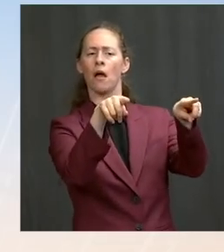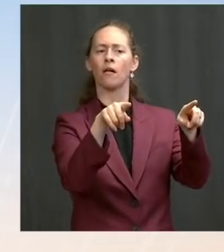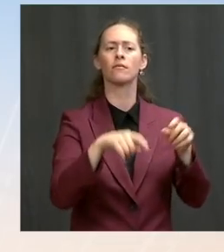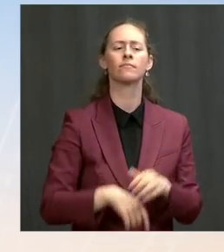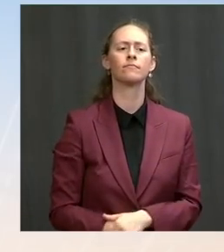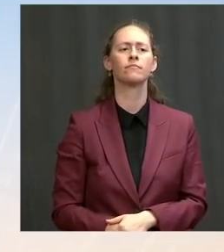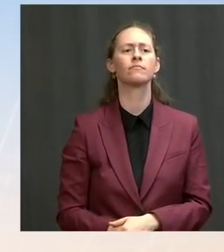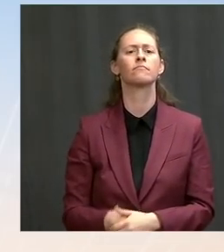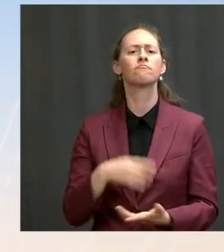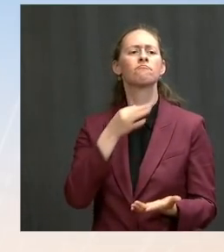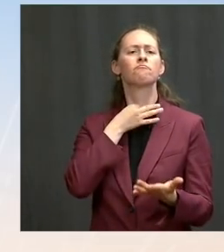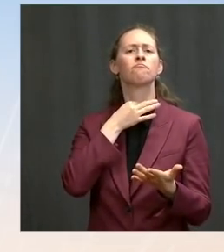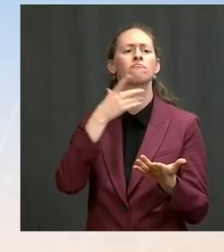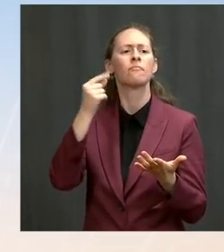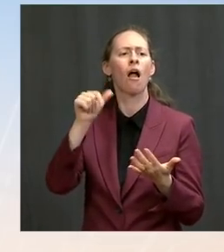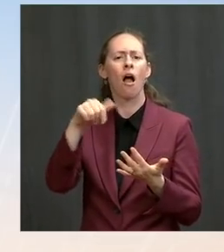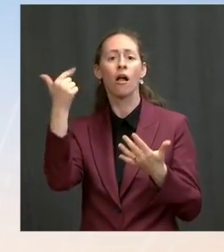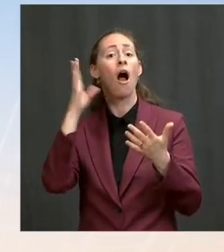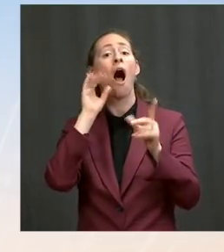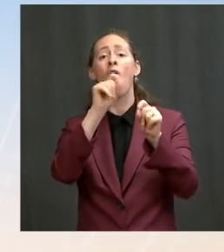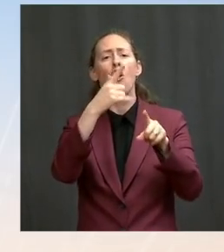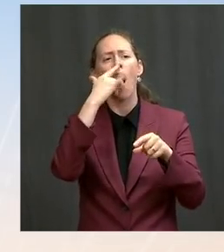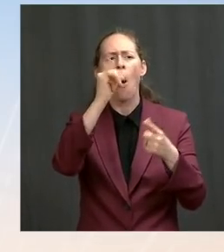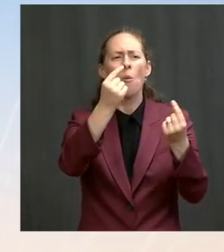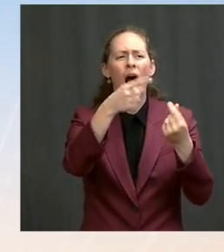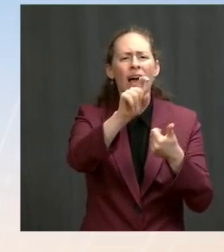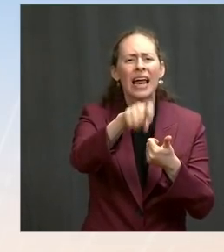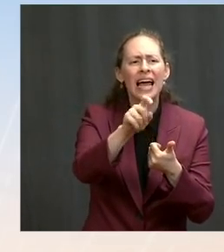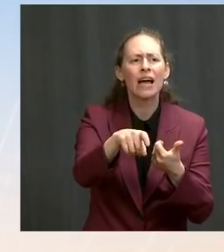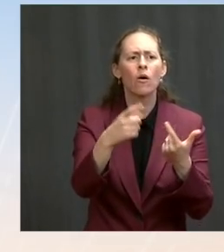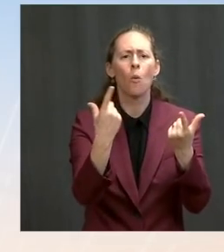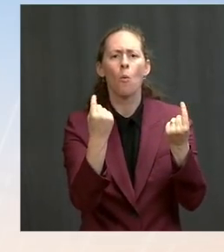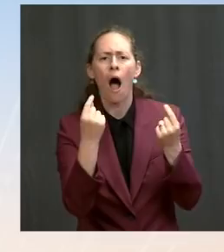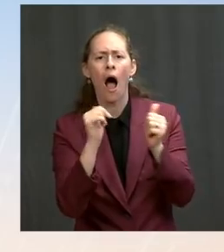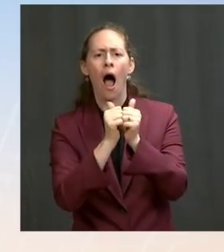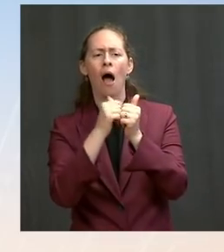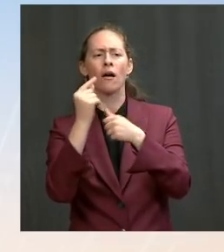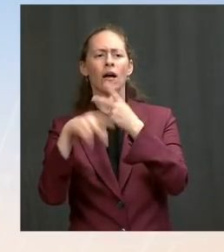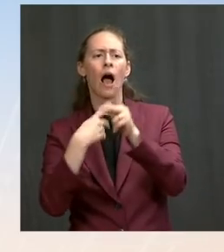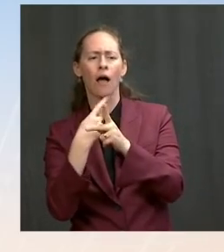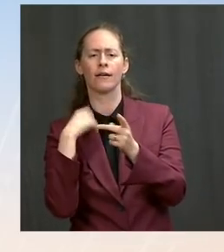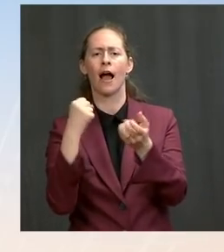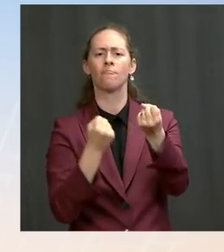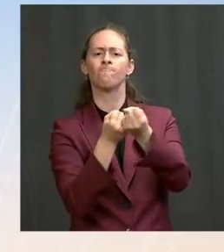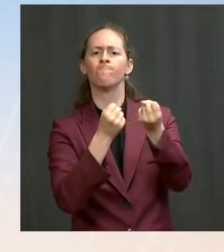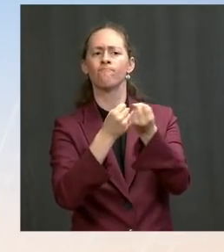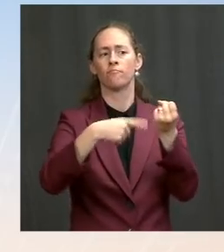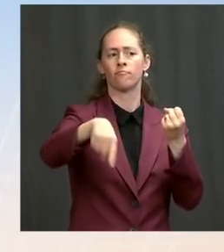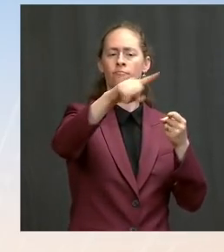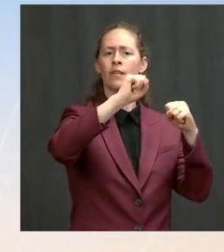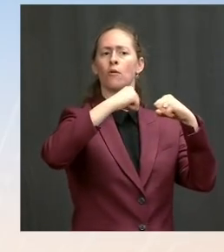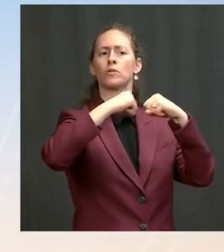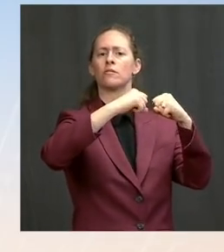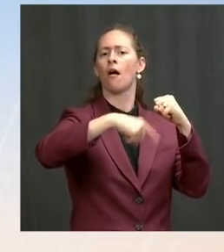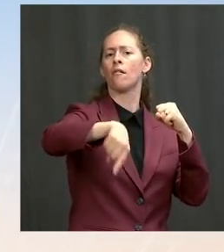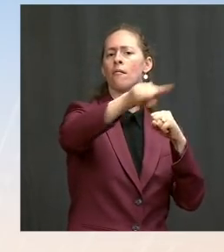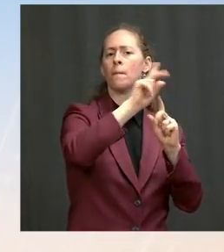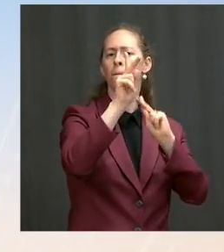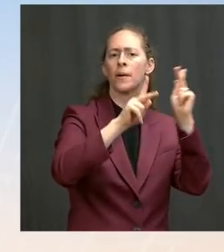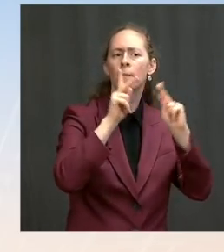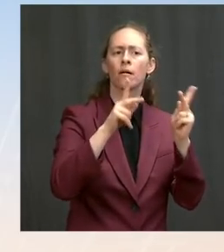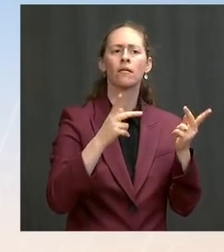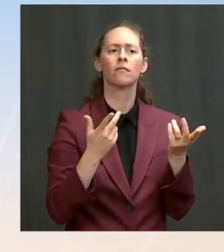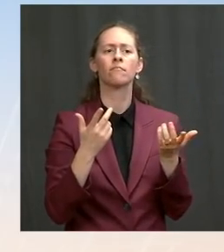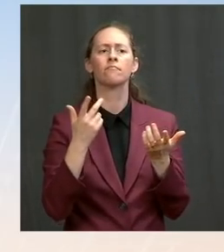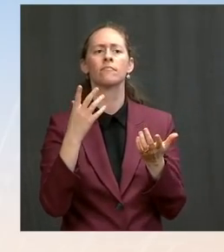resources they needed and what immediate actions can be taken to protect communities, improve emergency preparedness, and address the growing